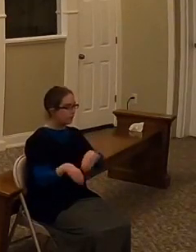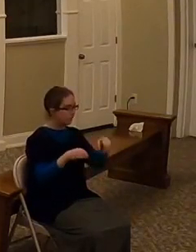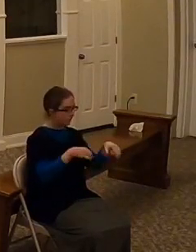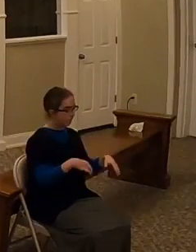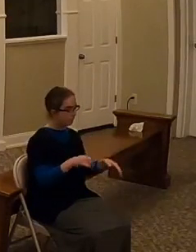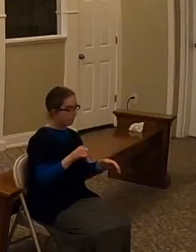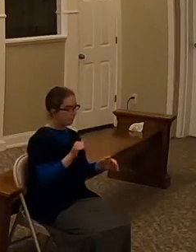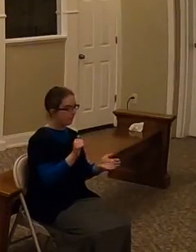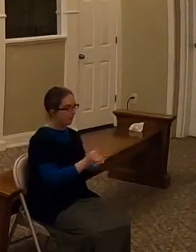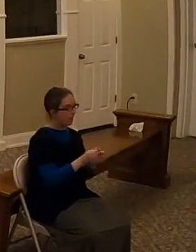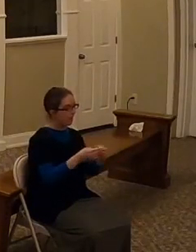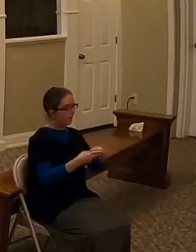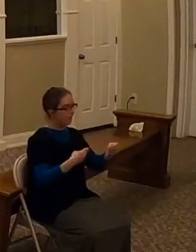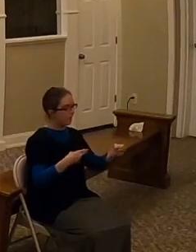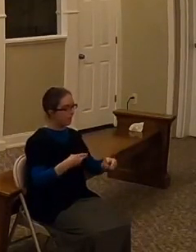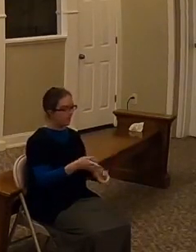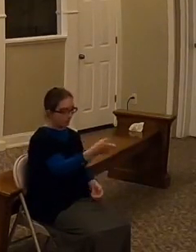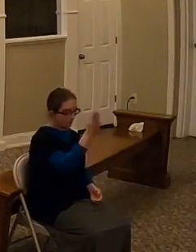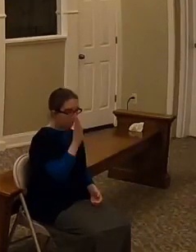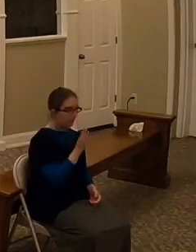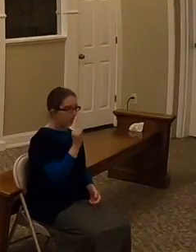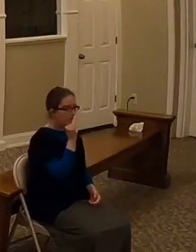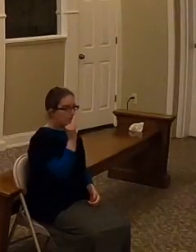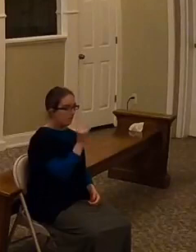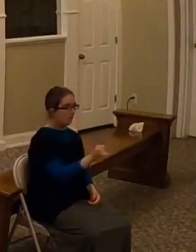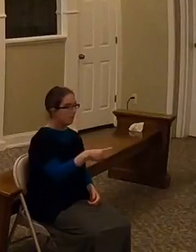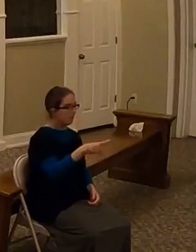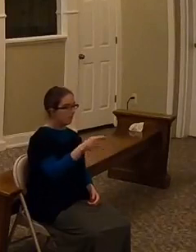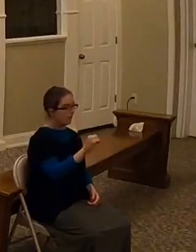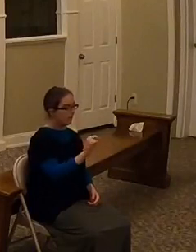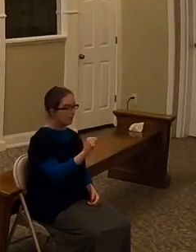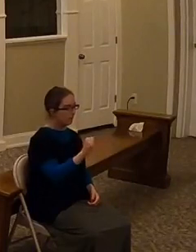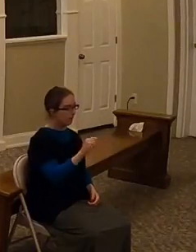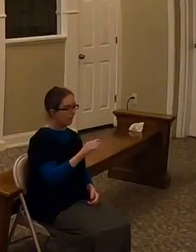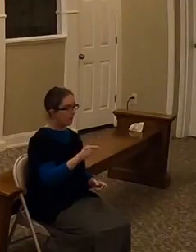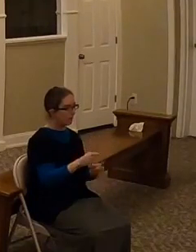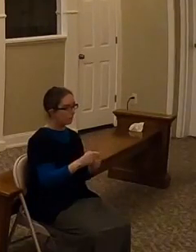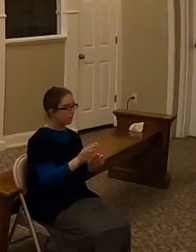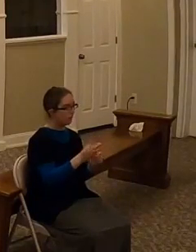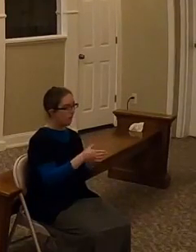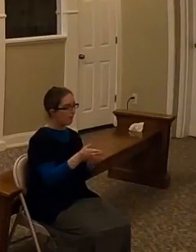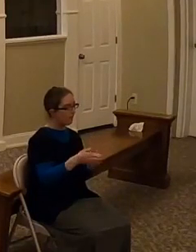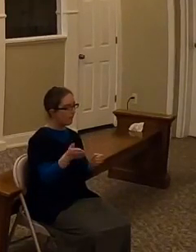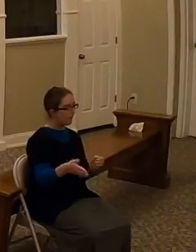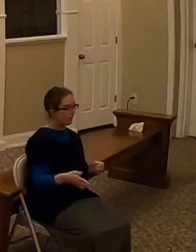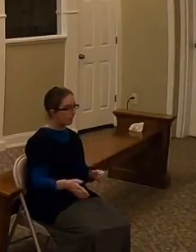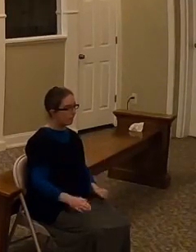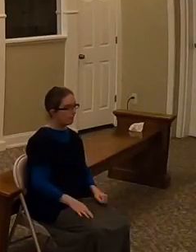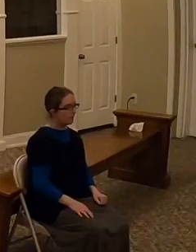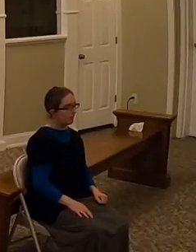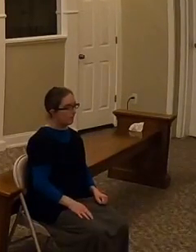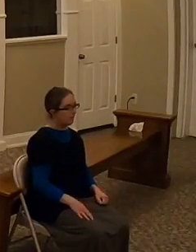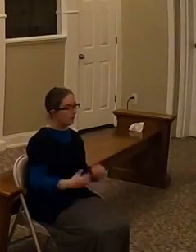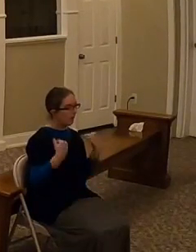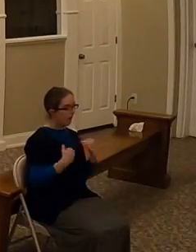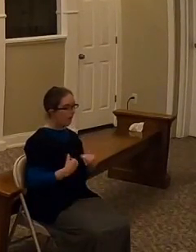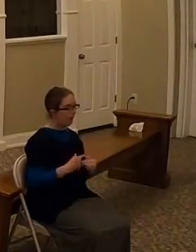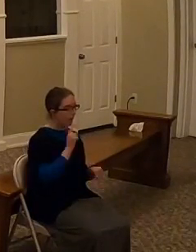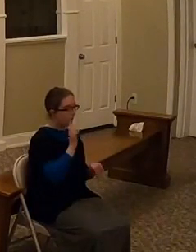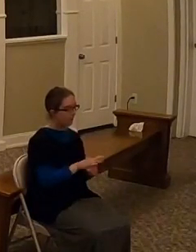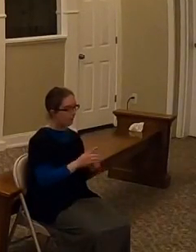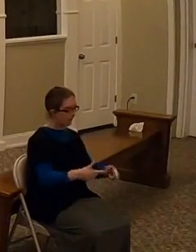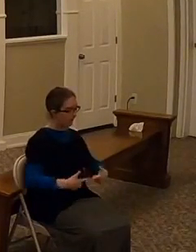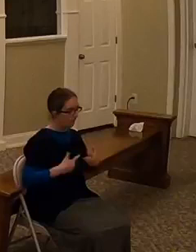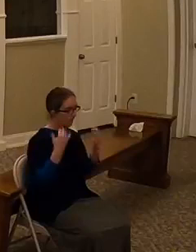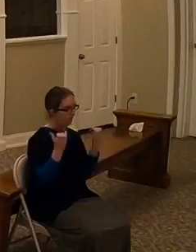That's that simple. So godliness is profitable unto all things. Yes. Having promise of